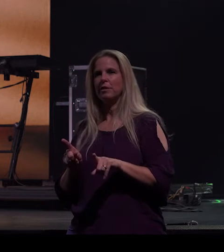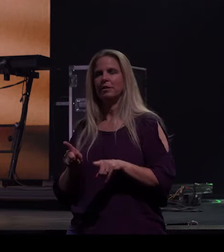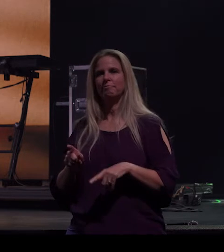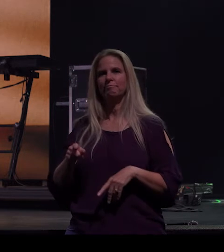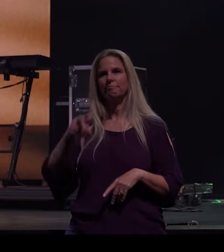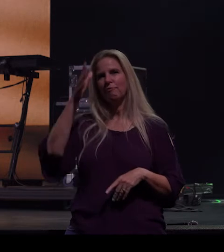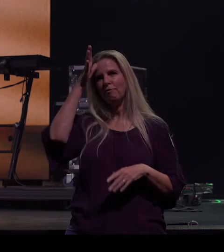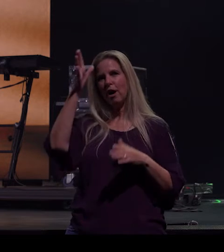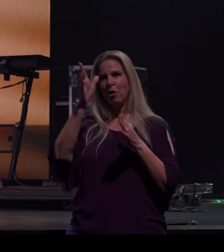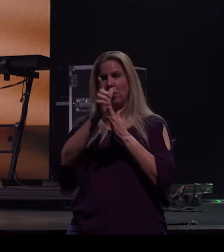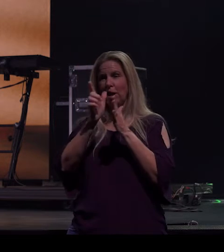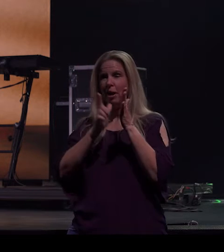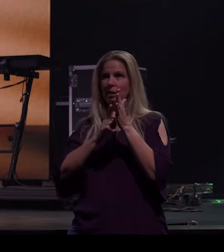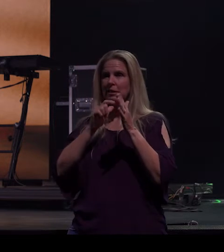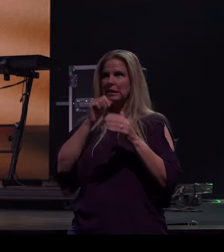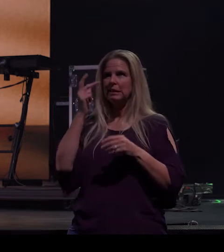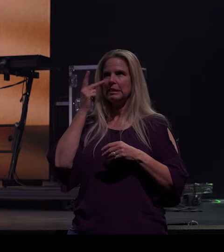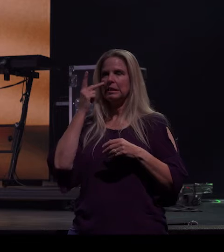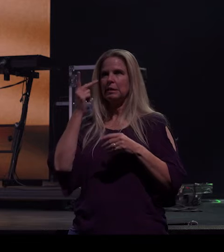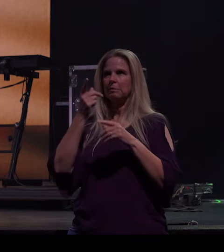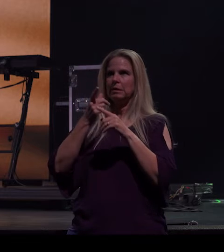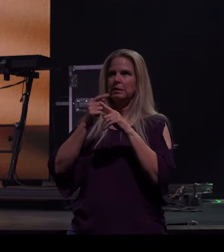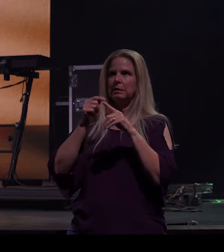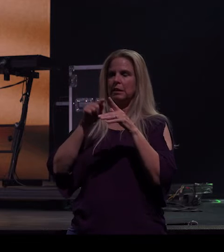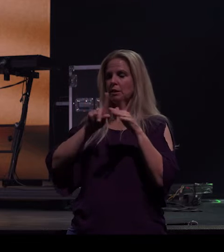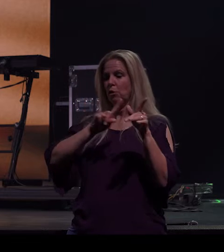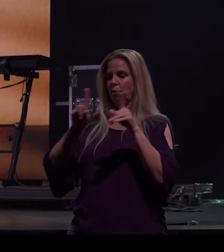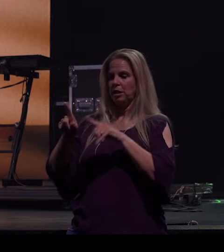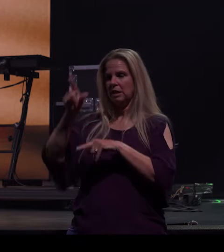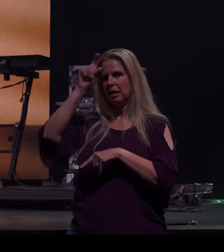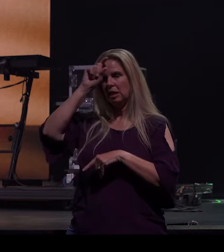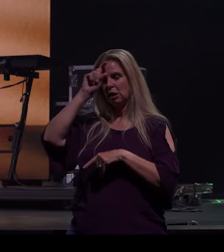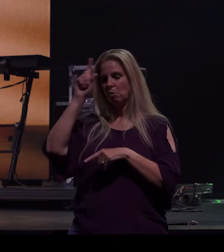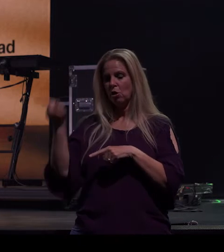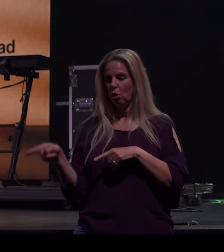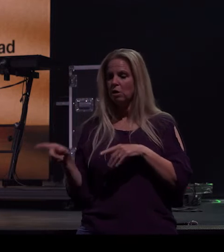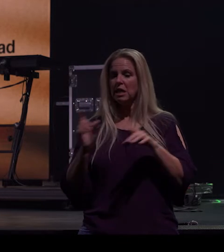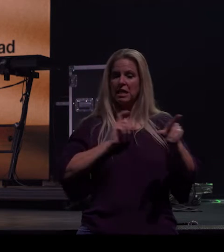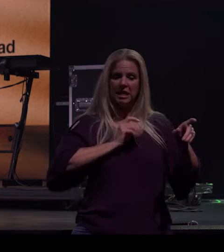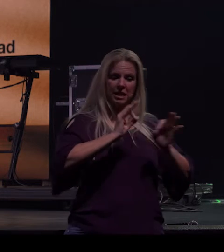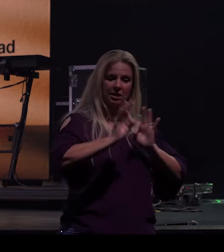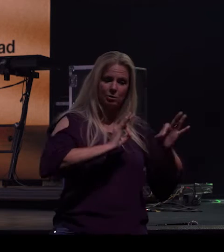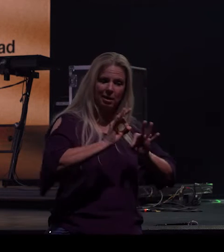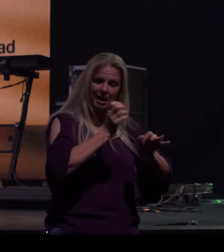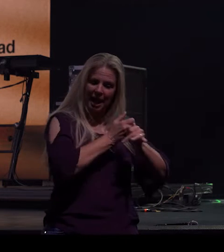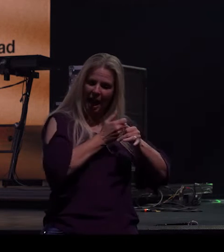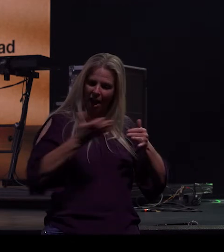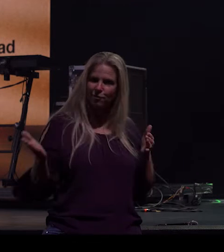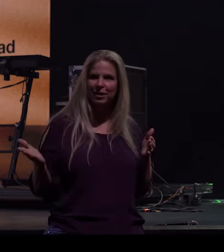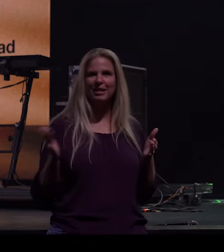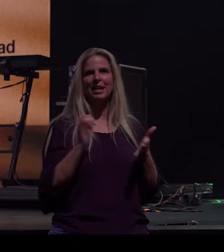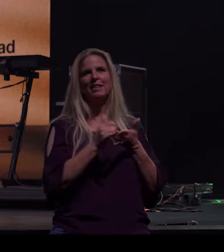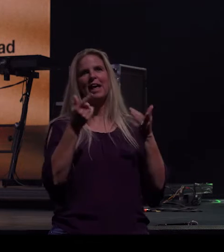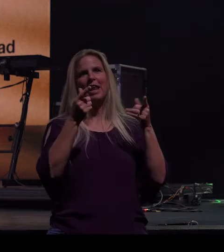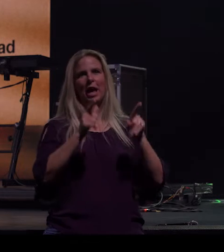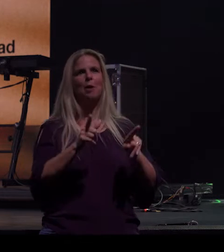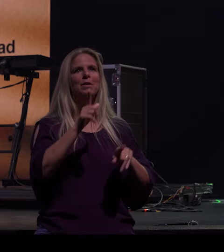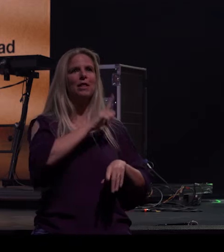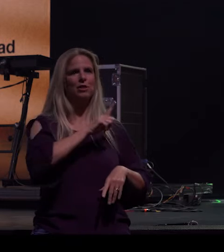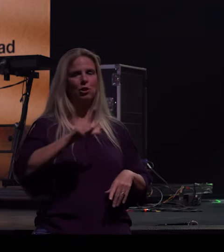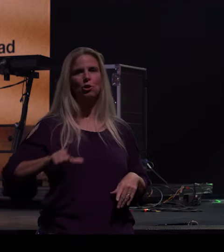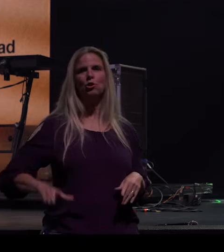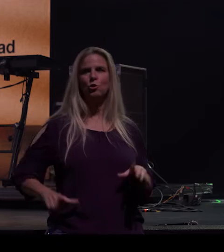so, you know, Moses goes on. So what's Moses do? Next verse. Moses told his father-in-law about everything the Lord had